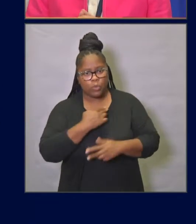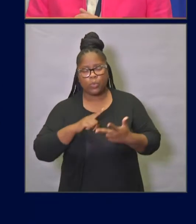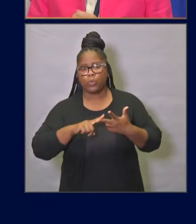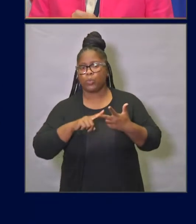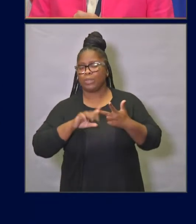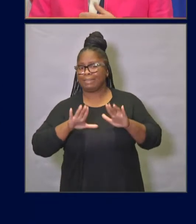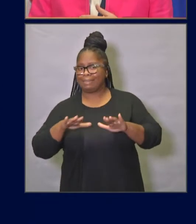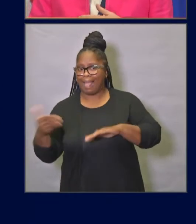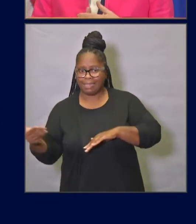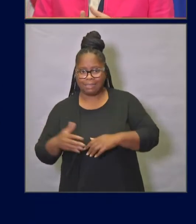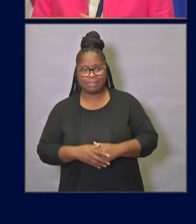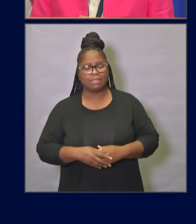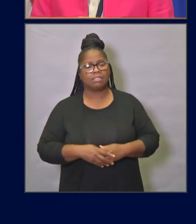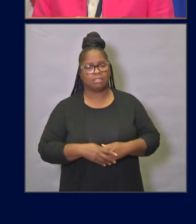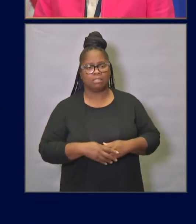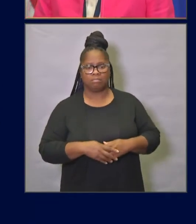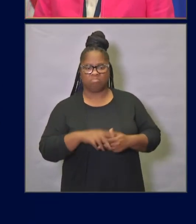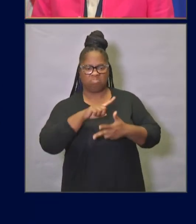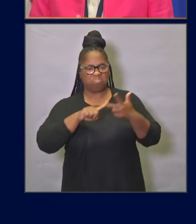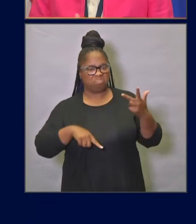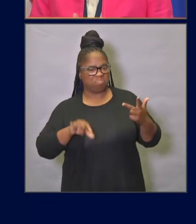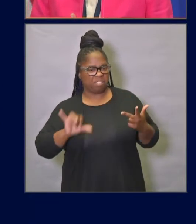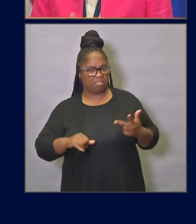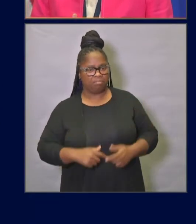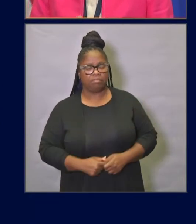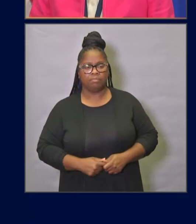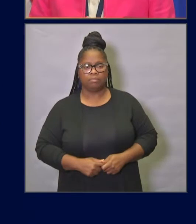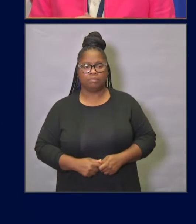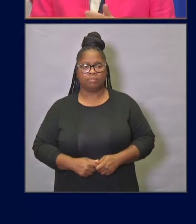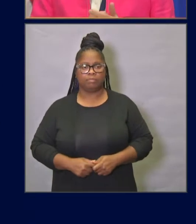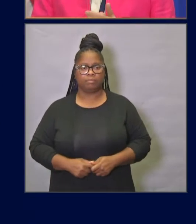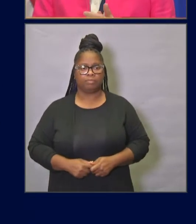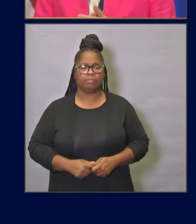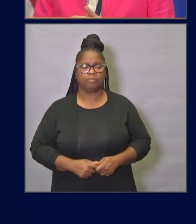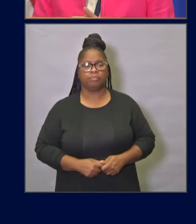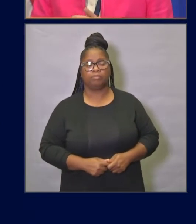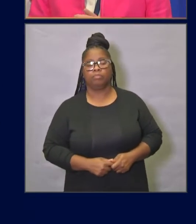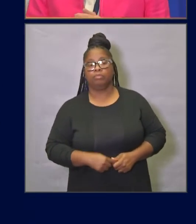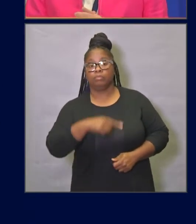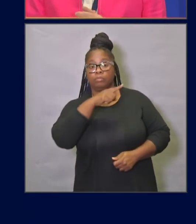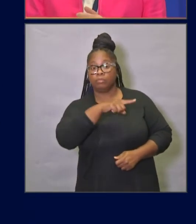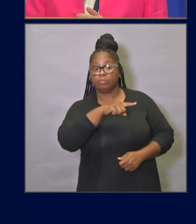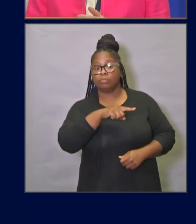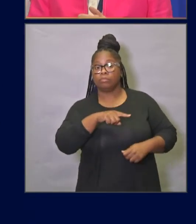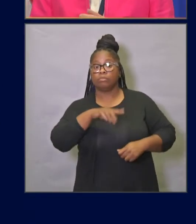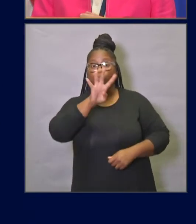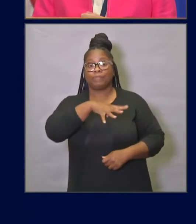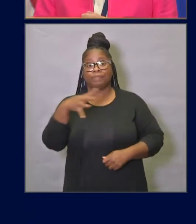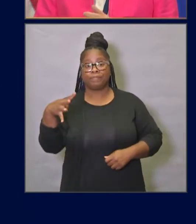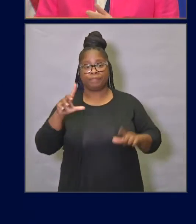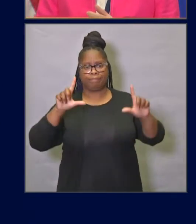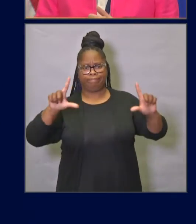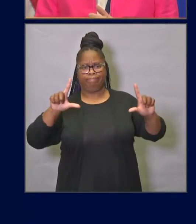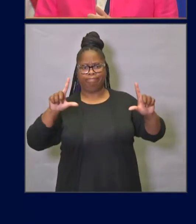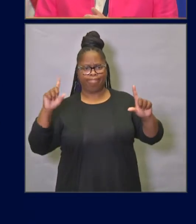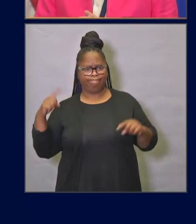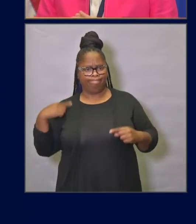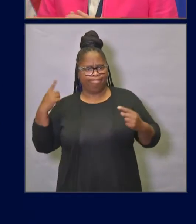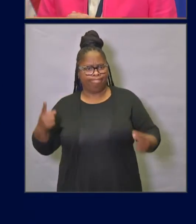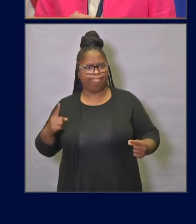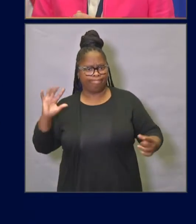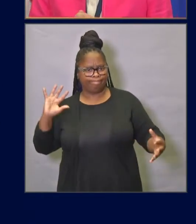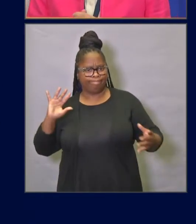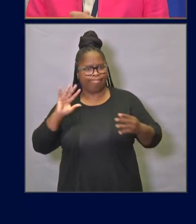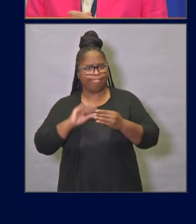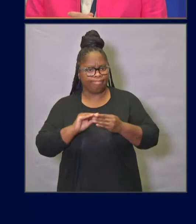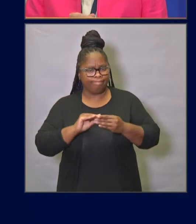of case rates, hospitalization rates, and death rates. This graph shows over time COVID-19 cases